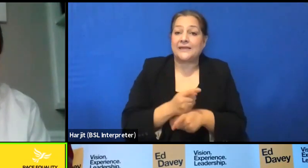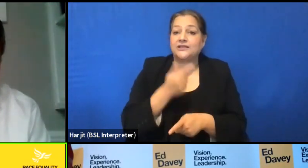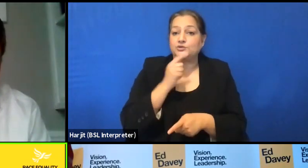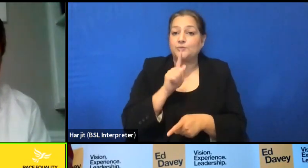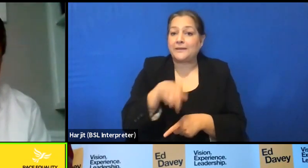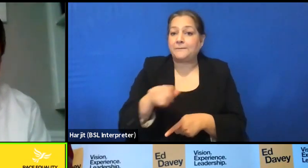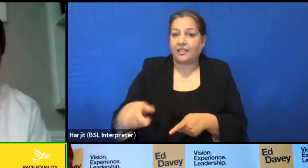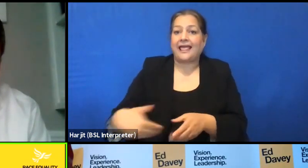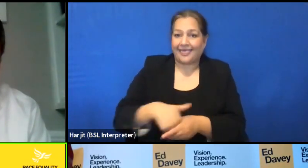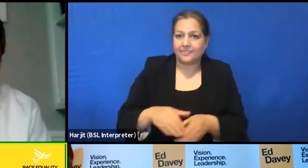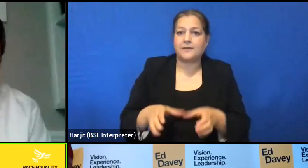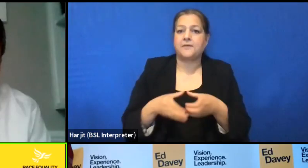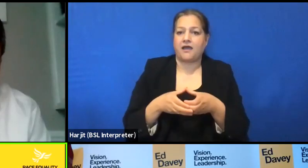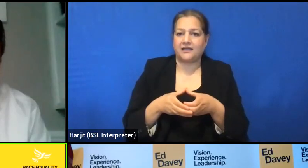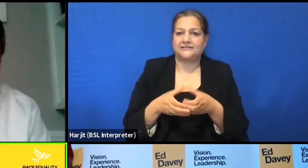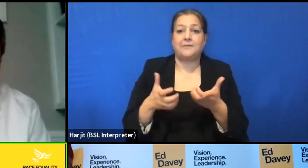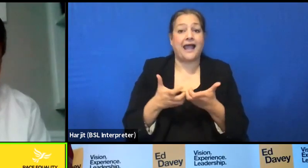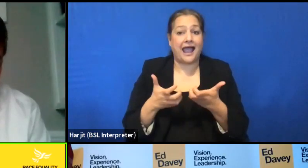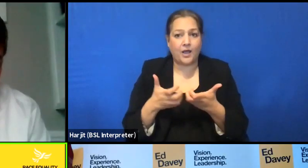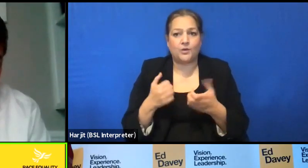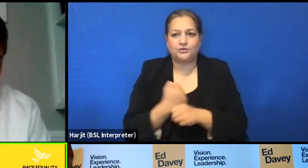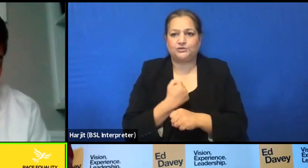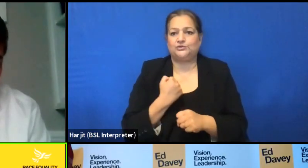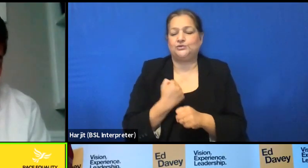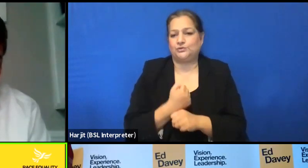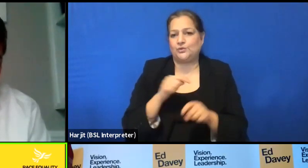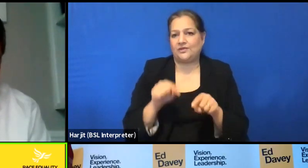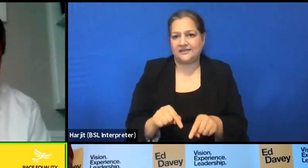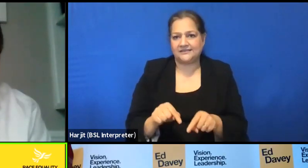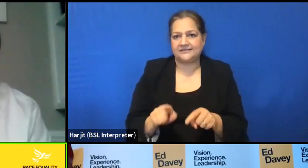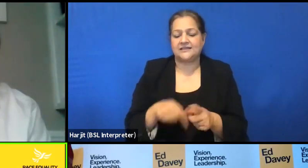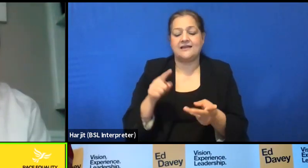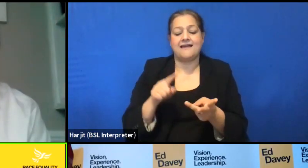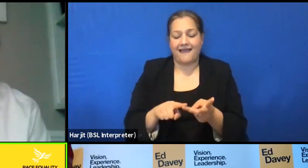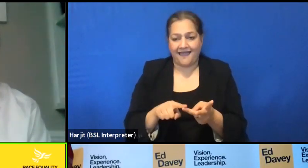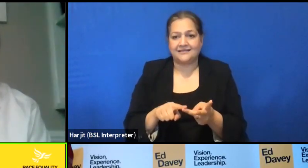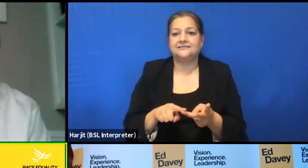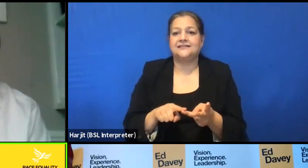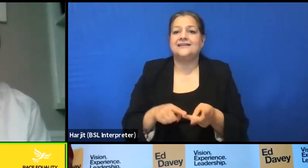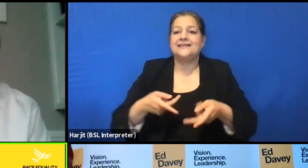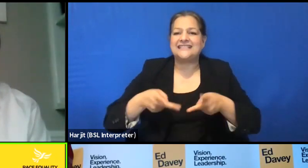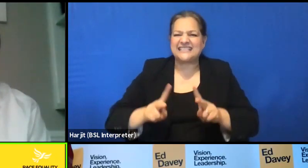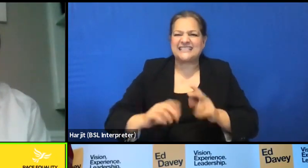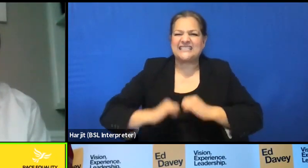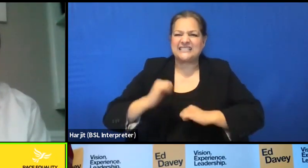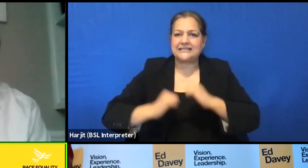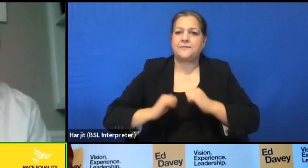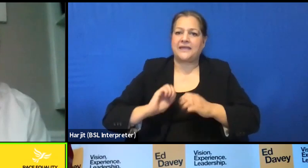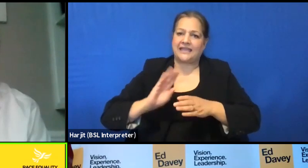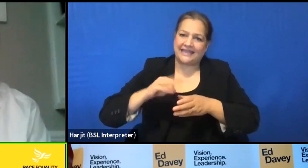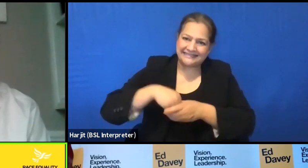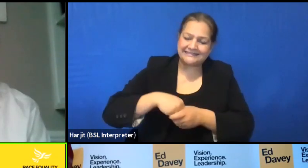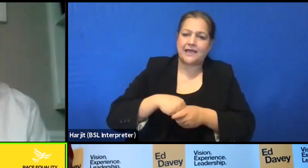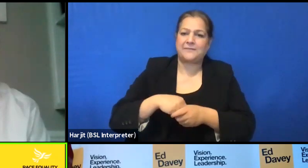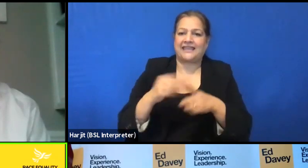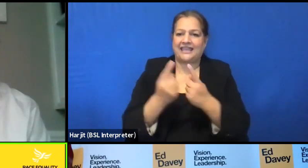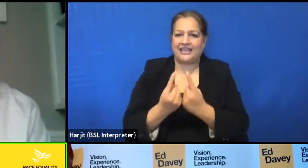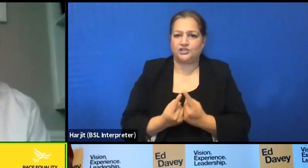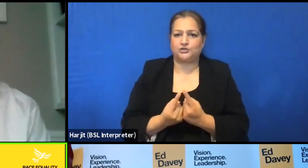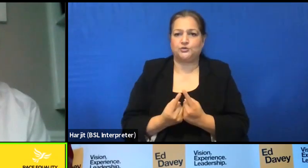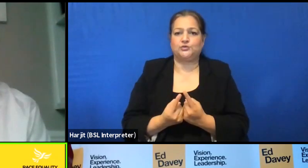and trying to find a way to actually solve the systemic endemic issues in our society once